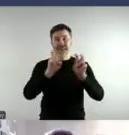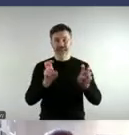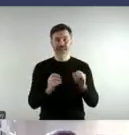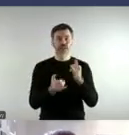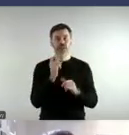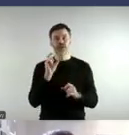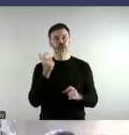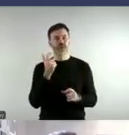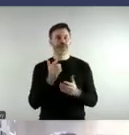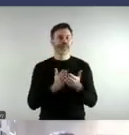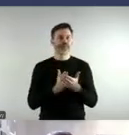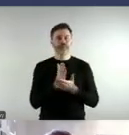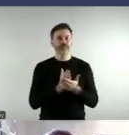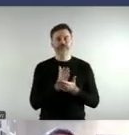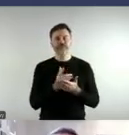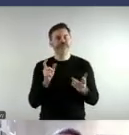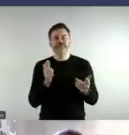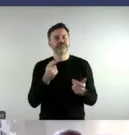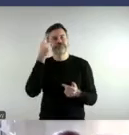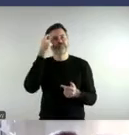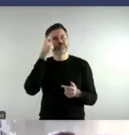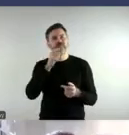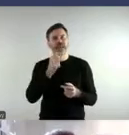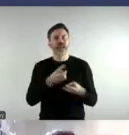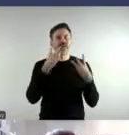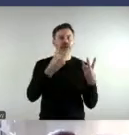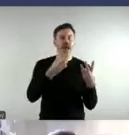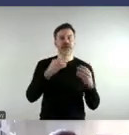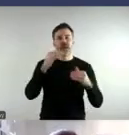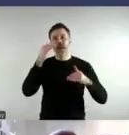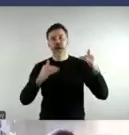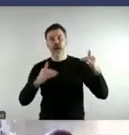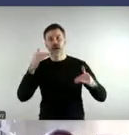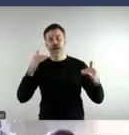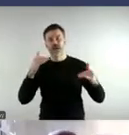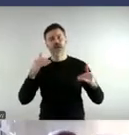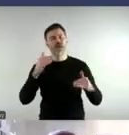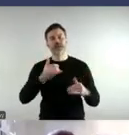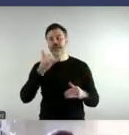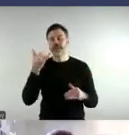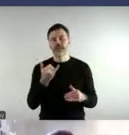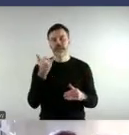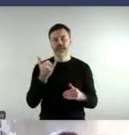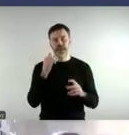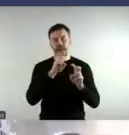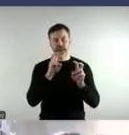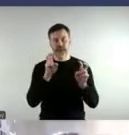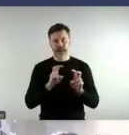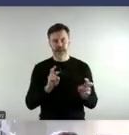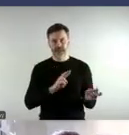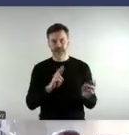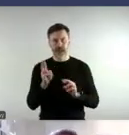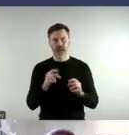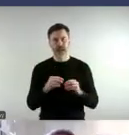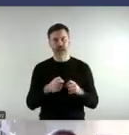have a crisis management, if there is any inspection or service and they decide that they are more important than others, there will always, the reaction to